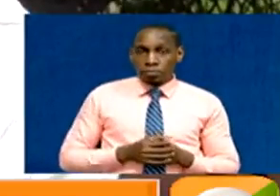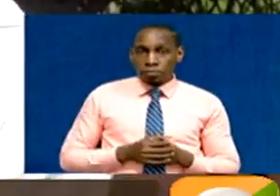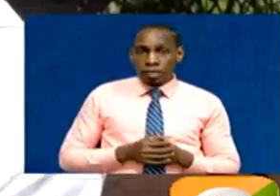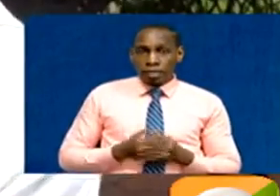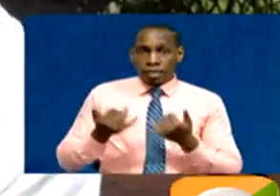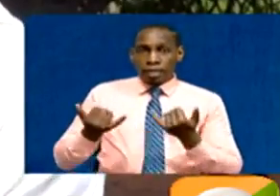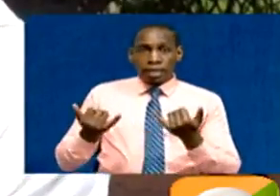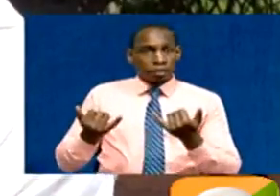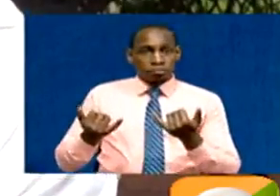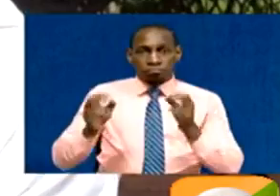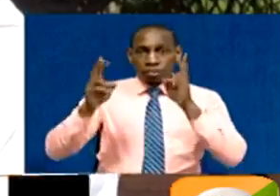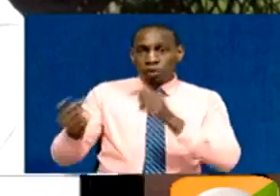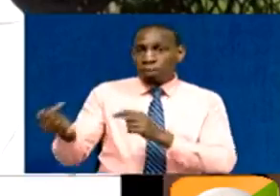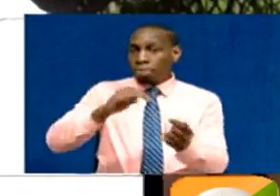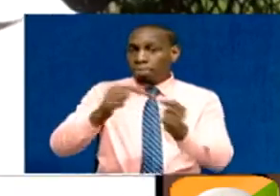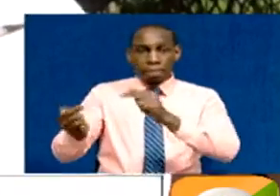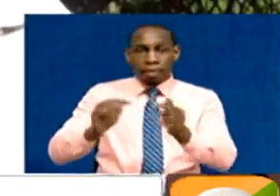Hiyo mambo ya pita.